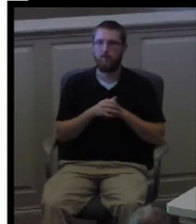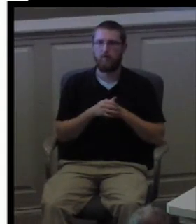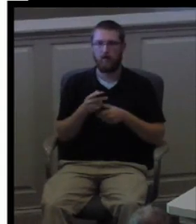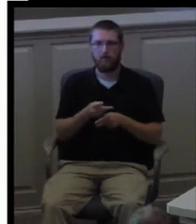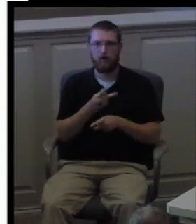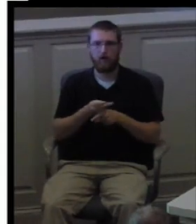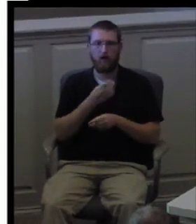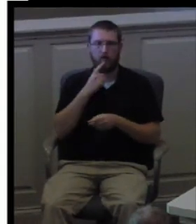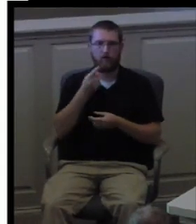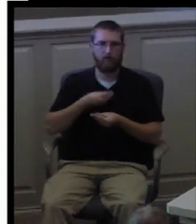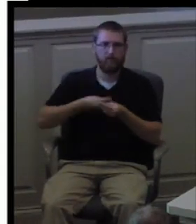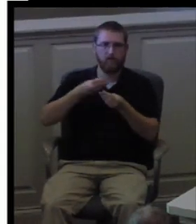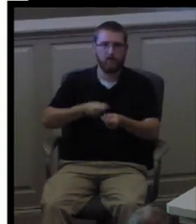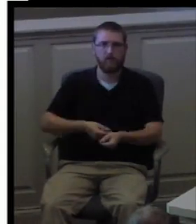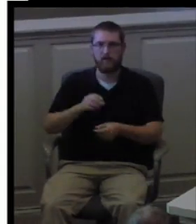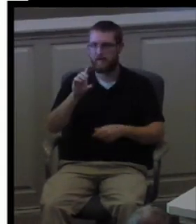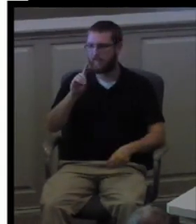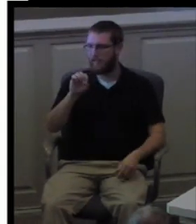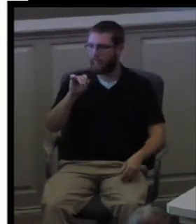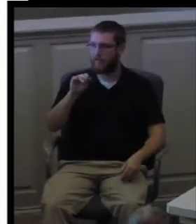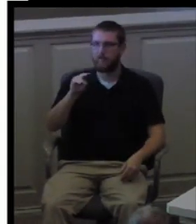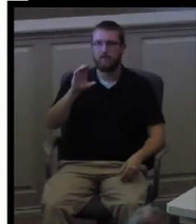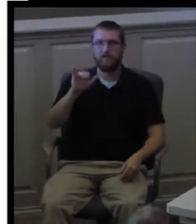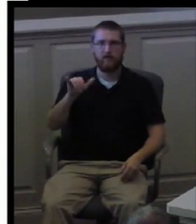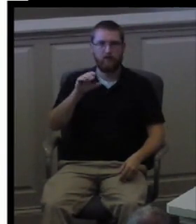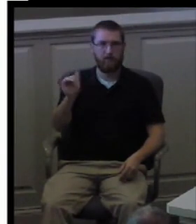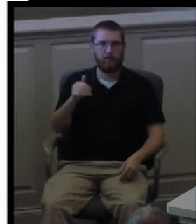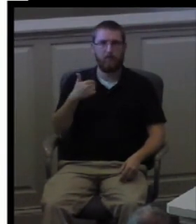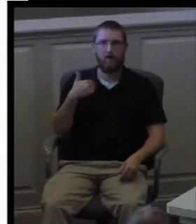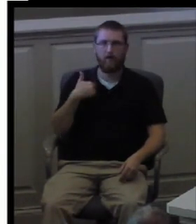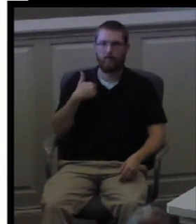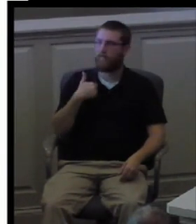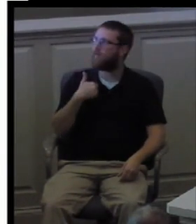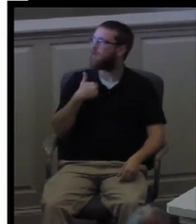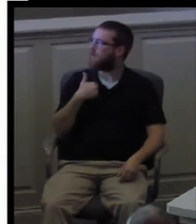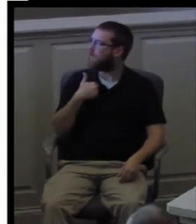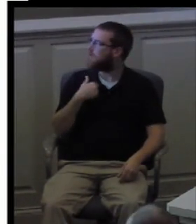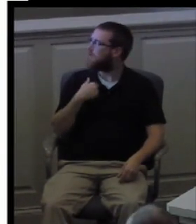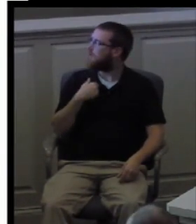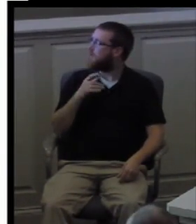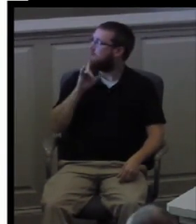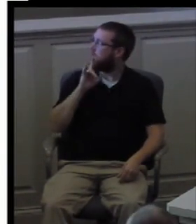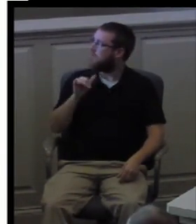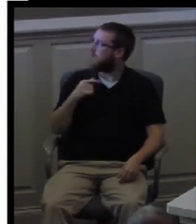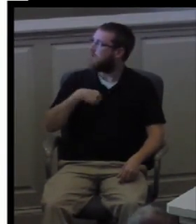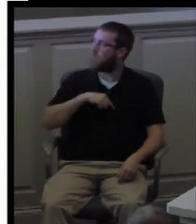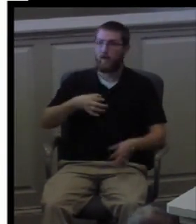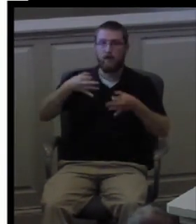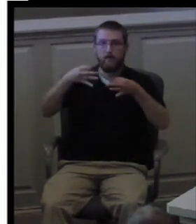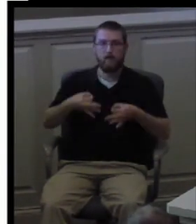what inefficiencies existed, and there were many, of course, as you know. And ultimately, we decided not